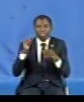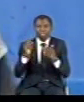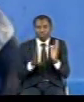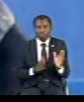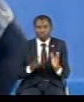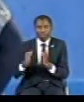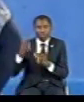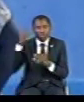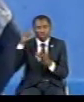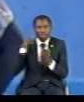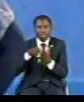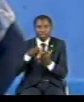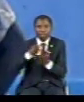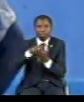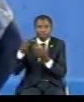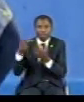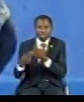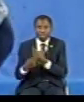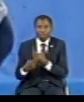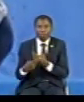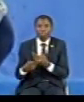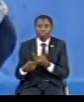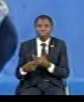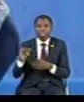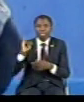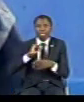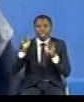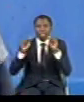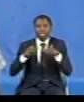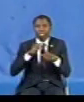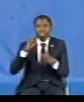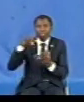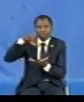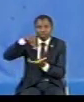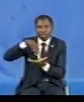the program, I couldn't stand for more than